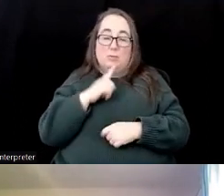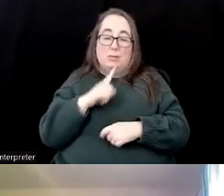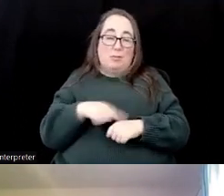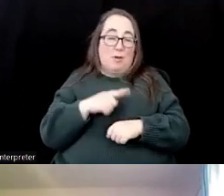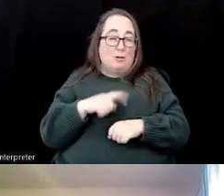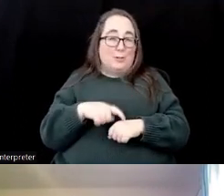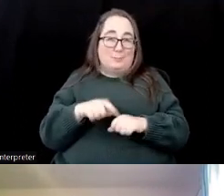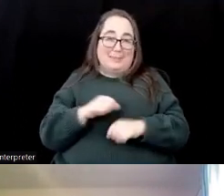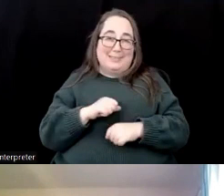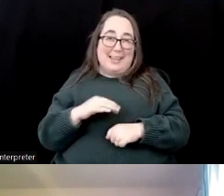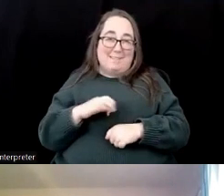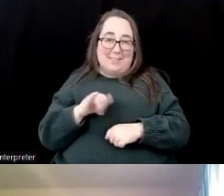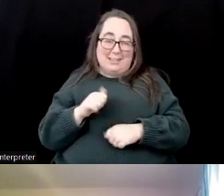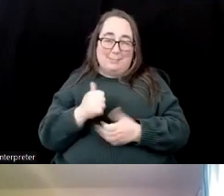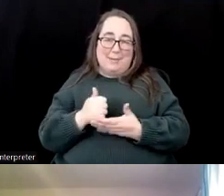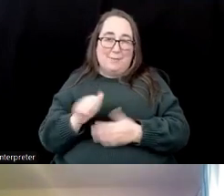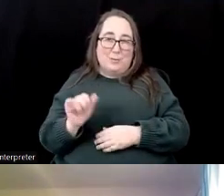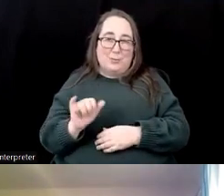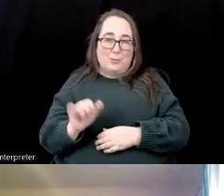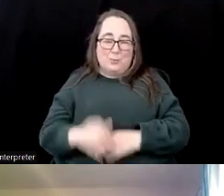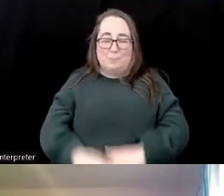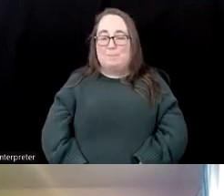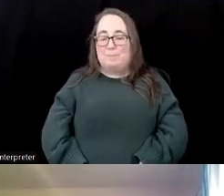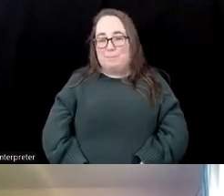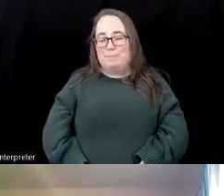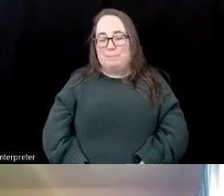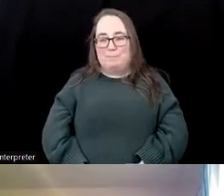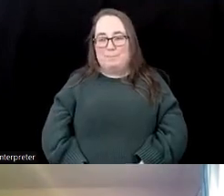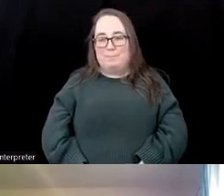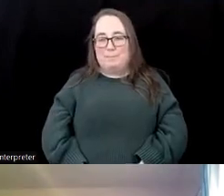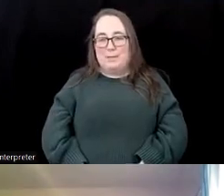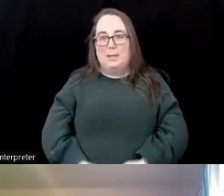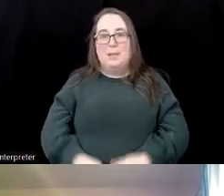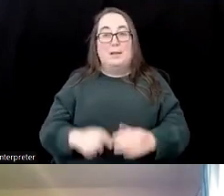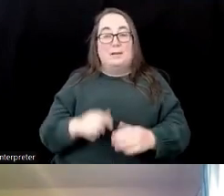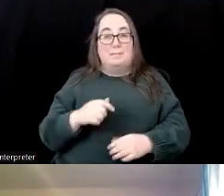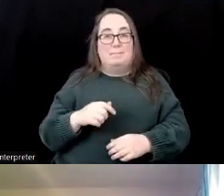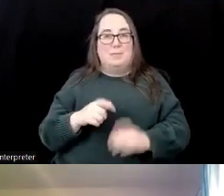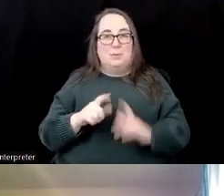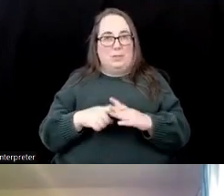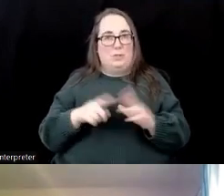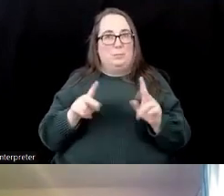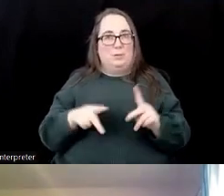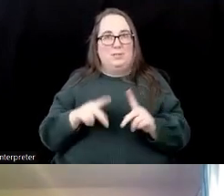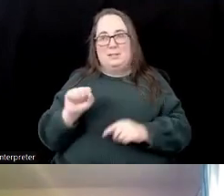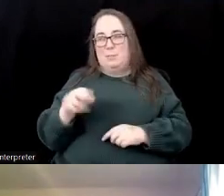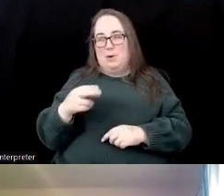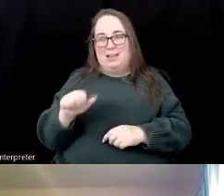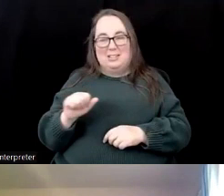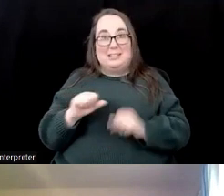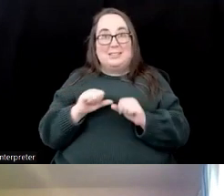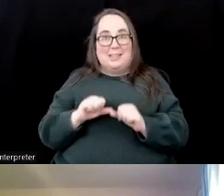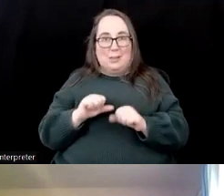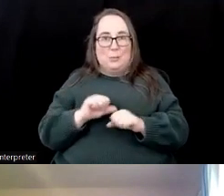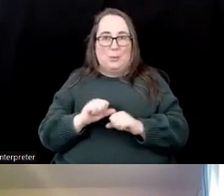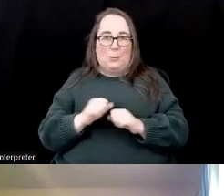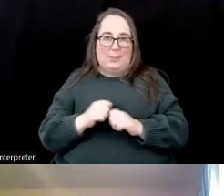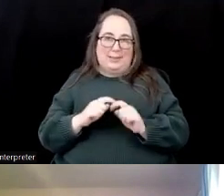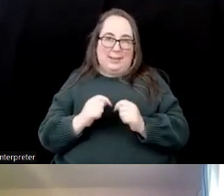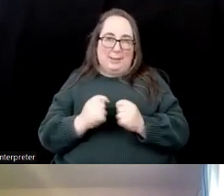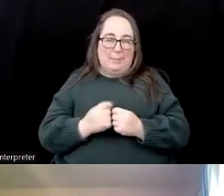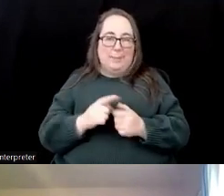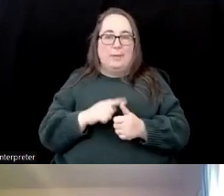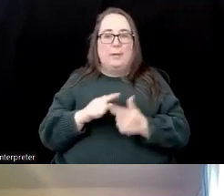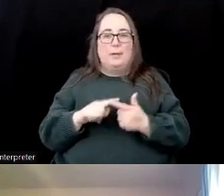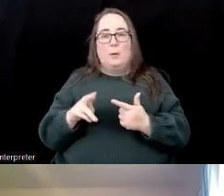staff, which has been really helpful. I know the original person at Spokane is still with the team. Whitney, Joy, and